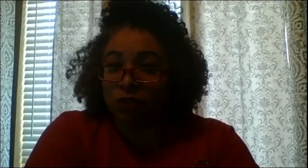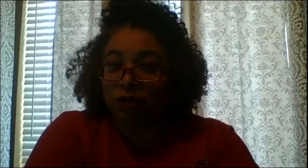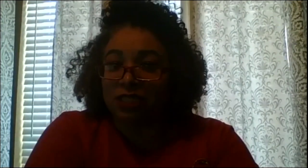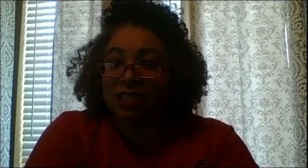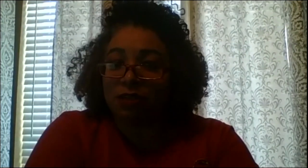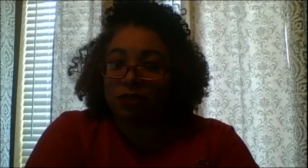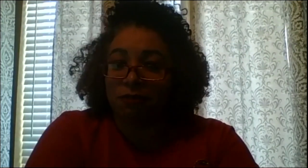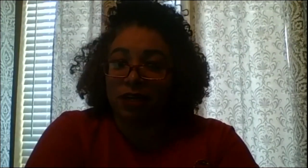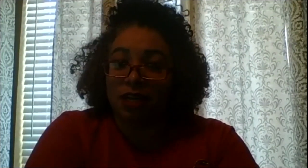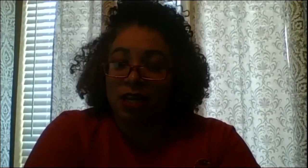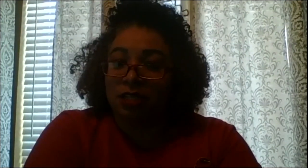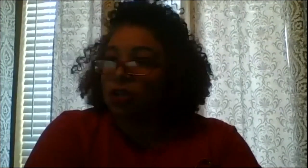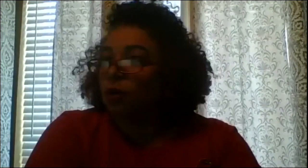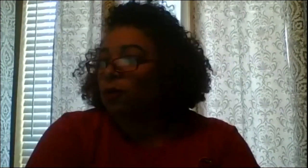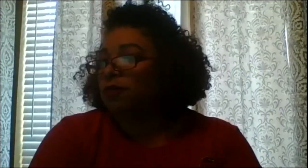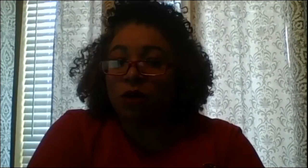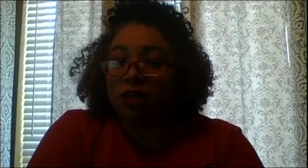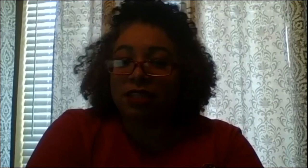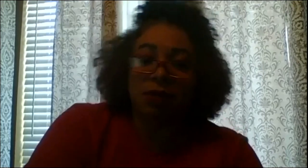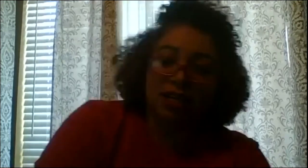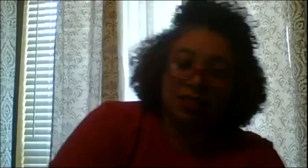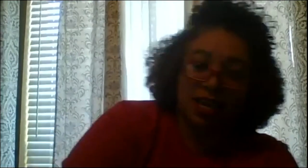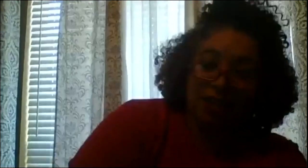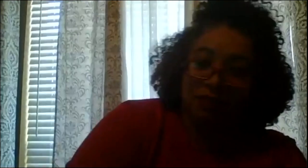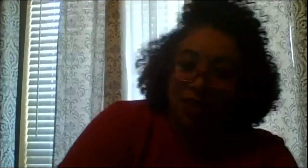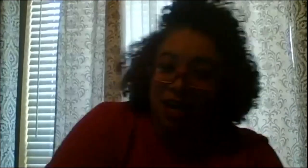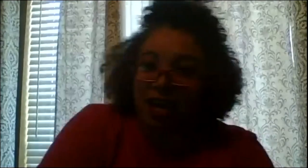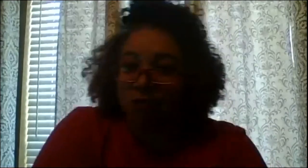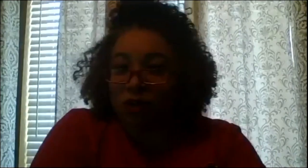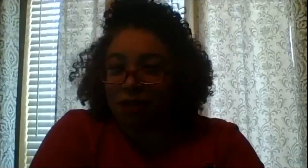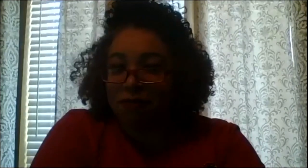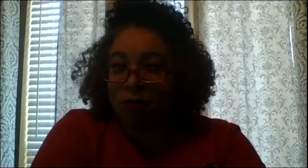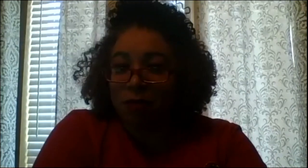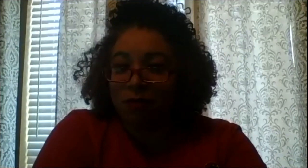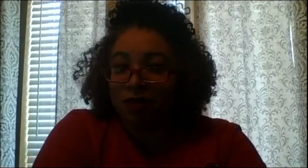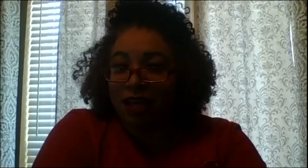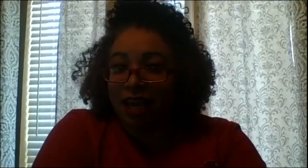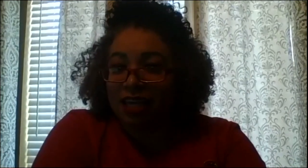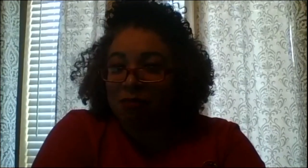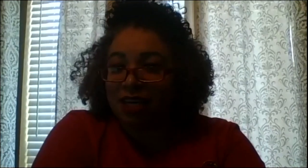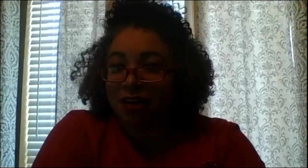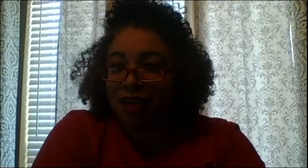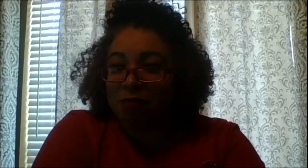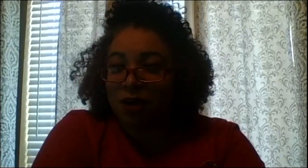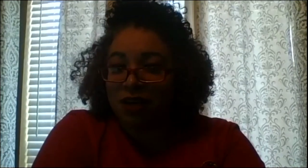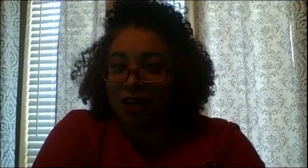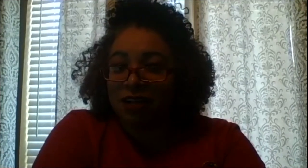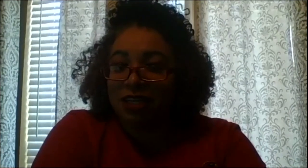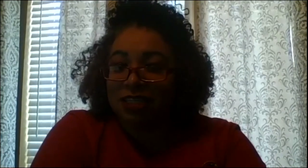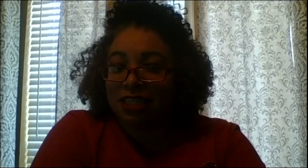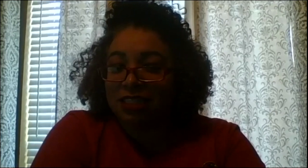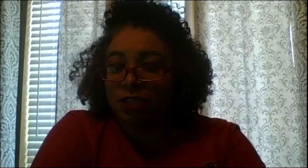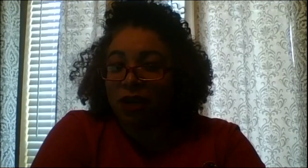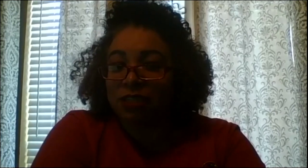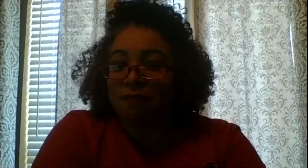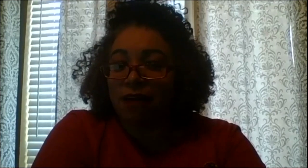of graduate students is a little different. So for this meeting today, I have one of my favorite people, and let me get her camera going here.